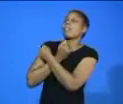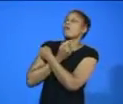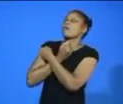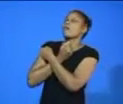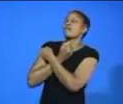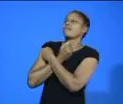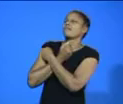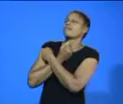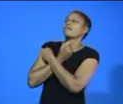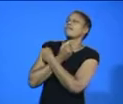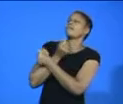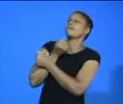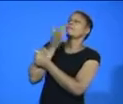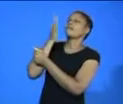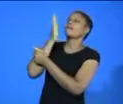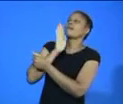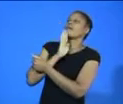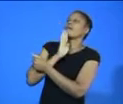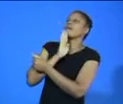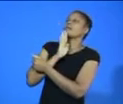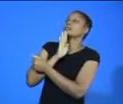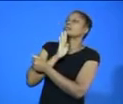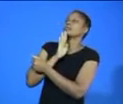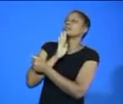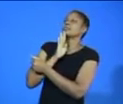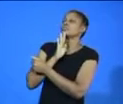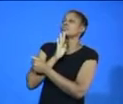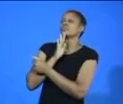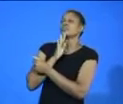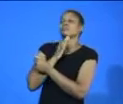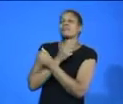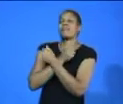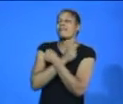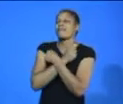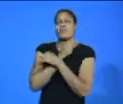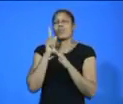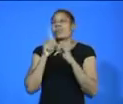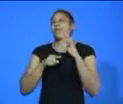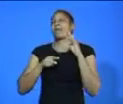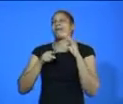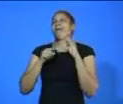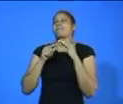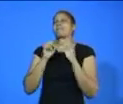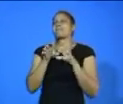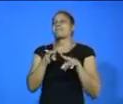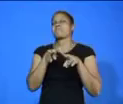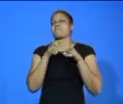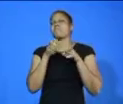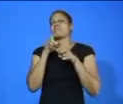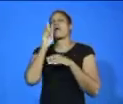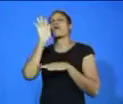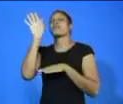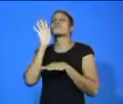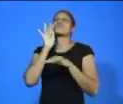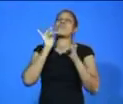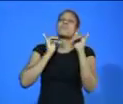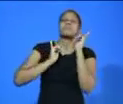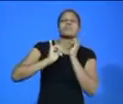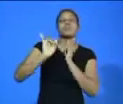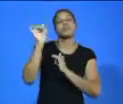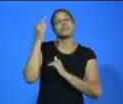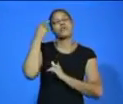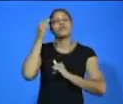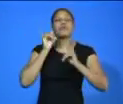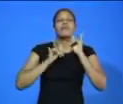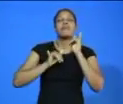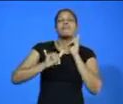God who is too loving to be unkind, whose mercies are from everlasting to